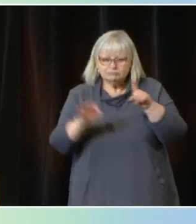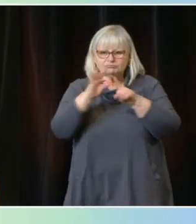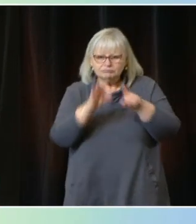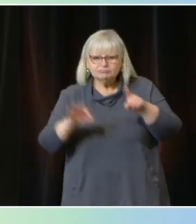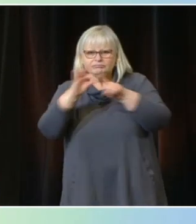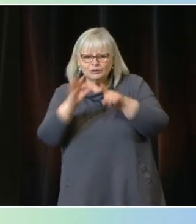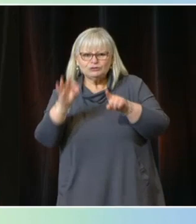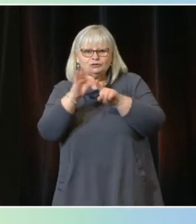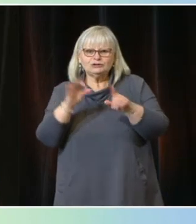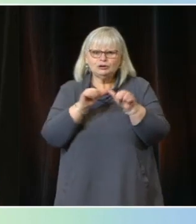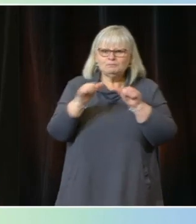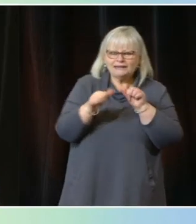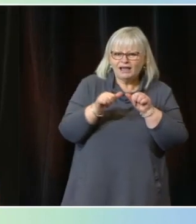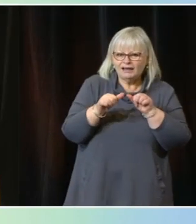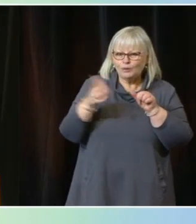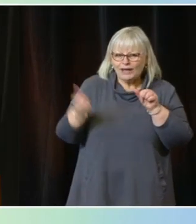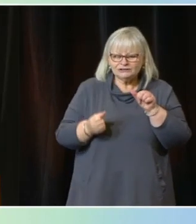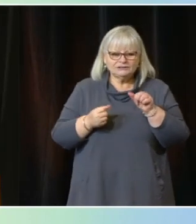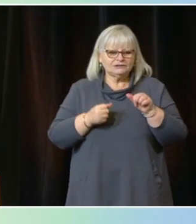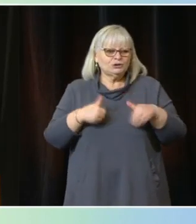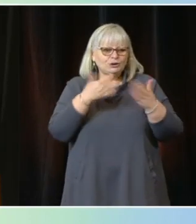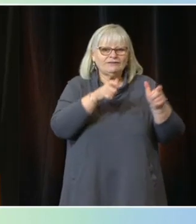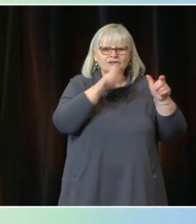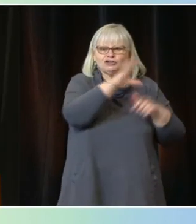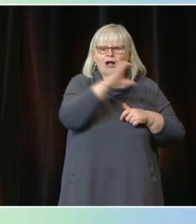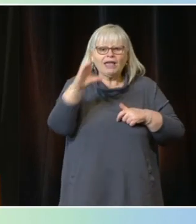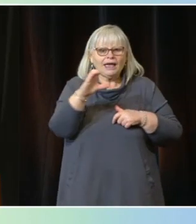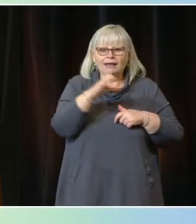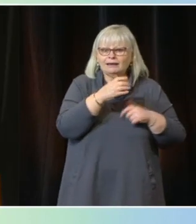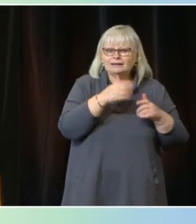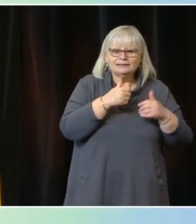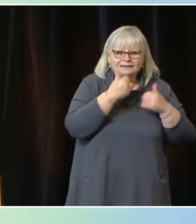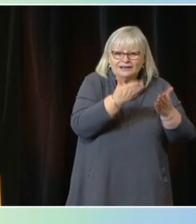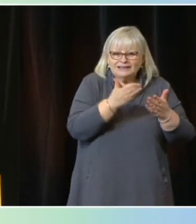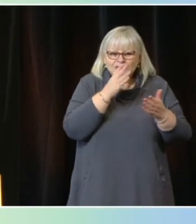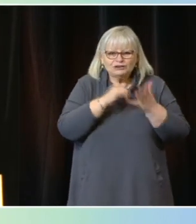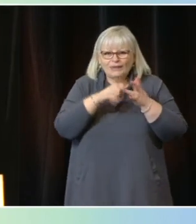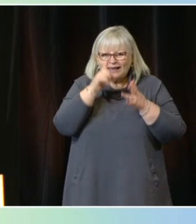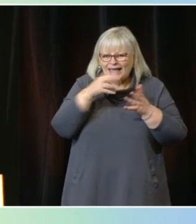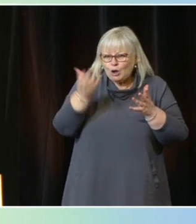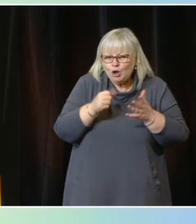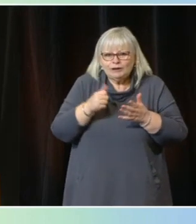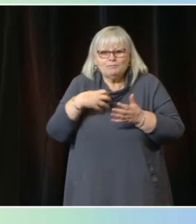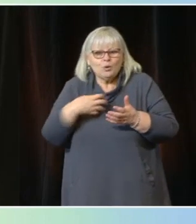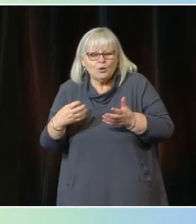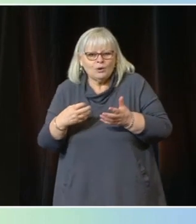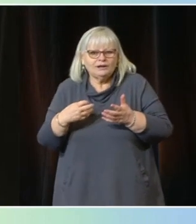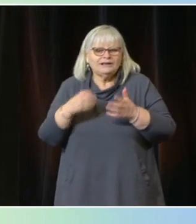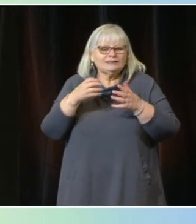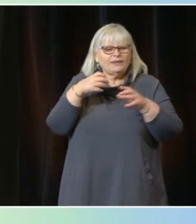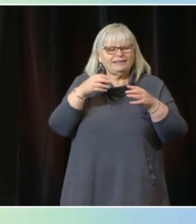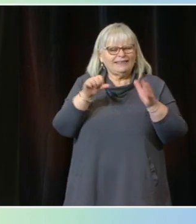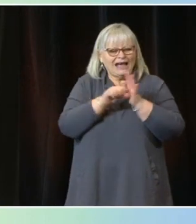by reforming child care so parents can work more and earn more if they want to and growing our economy and our